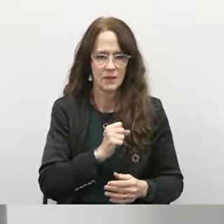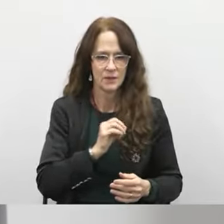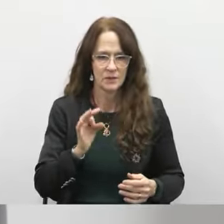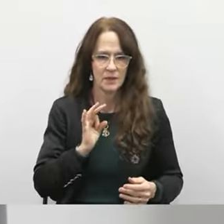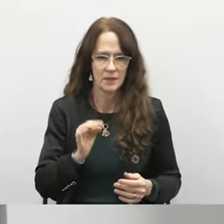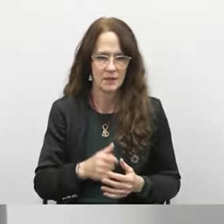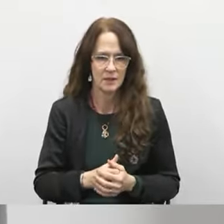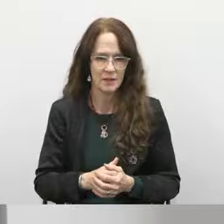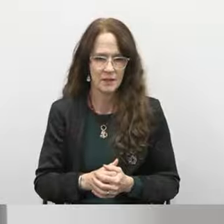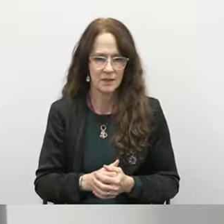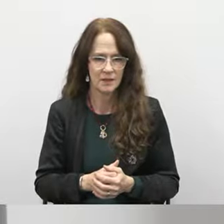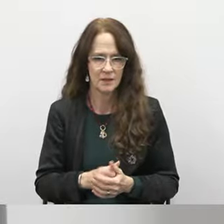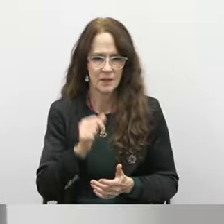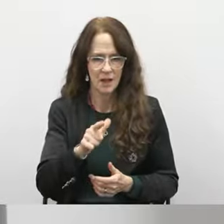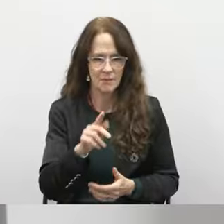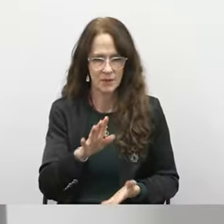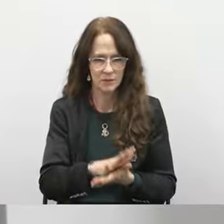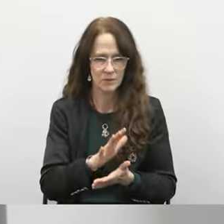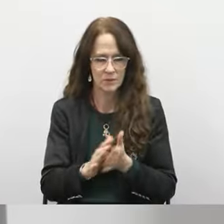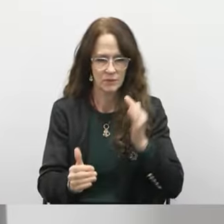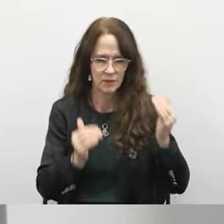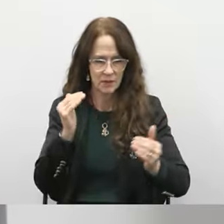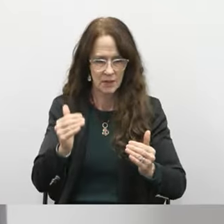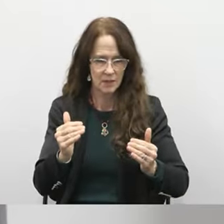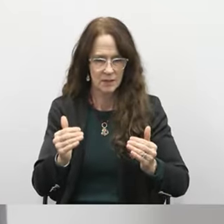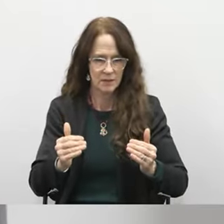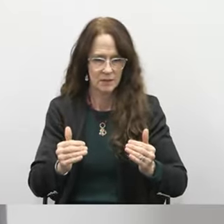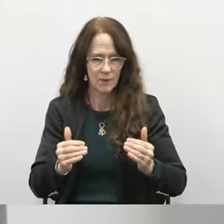of Long Beach School for Adults.